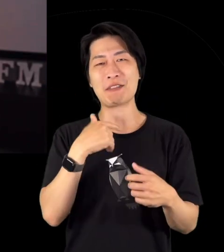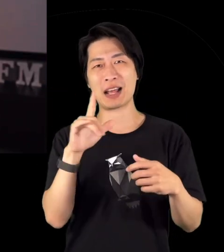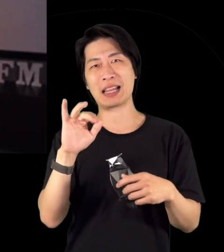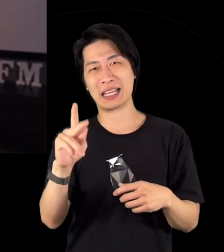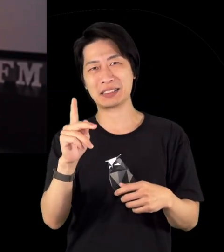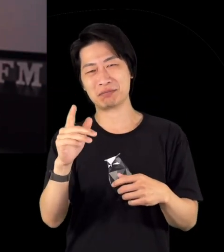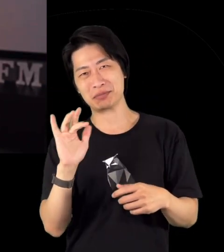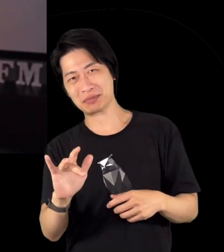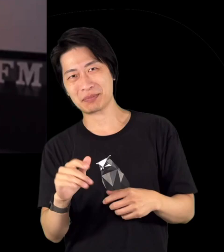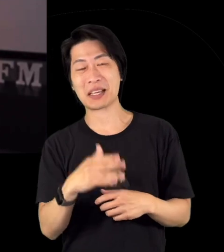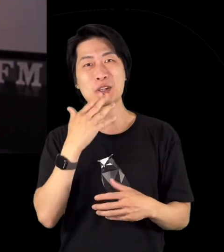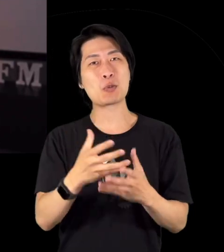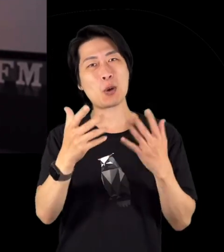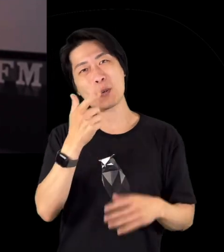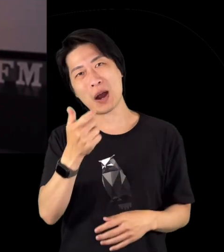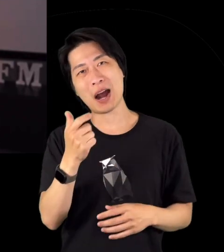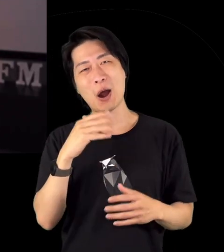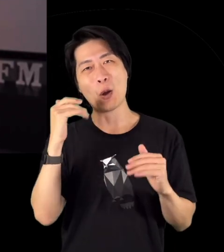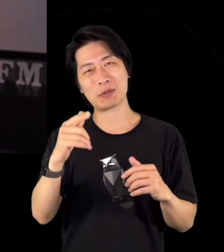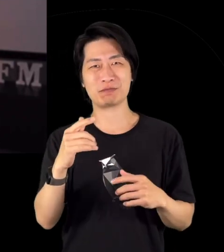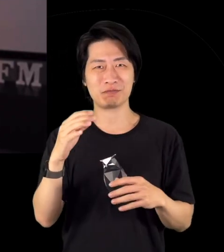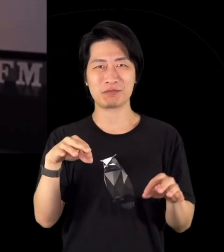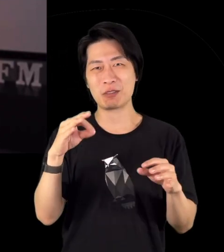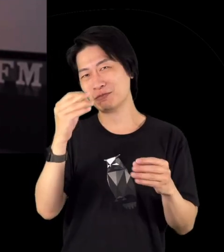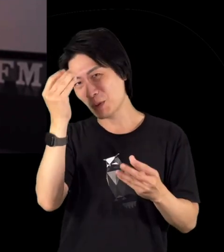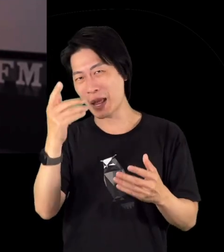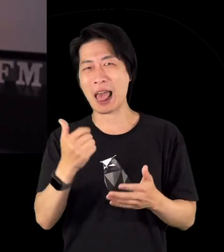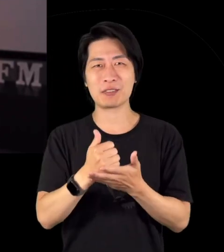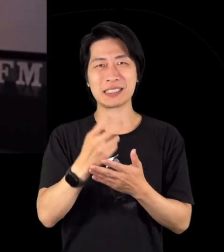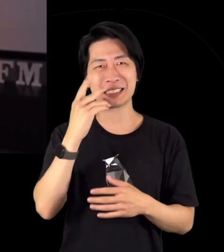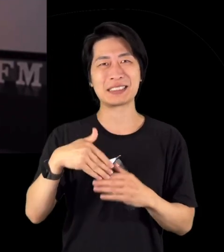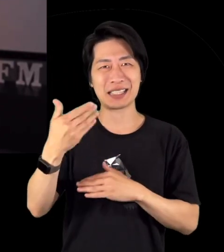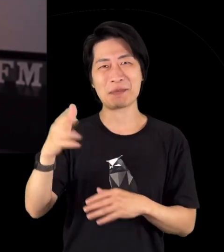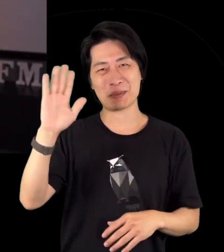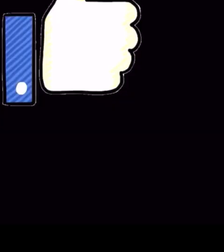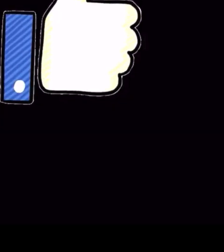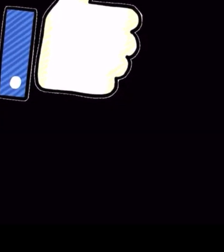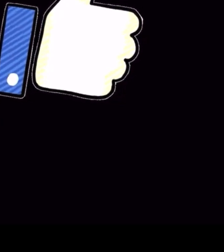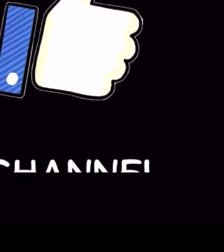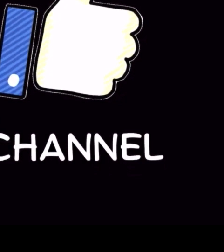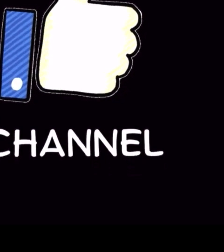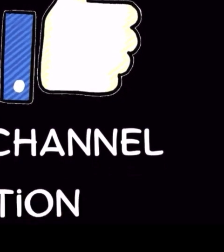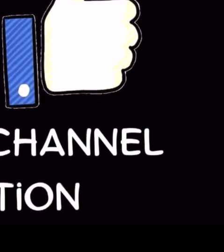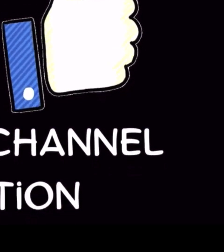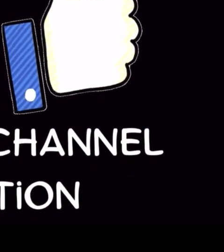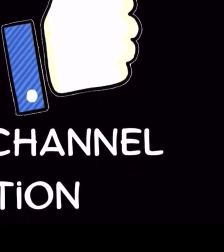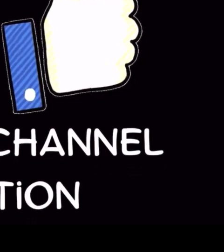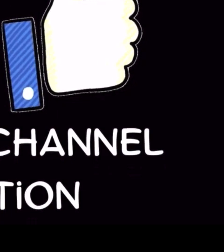description below. Thank you so much for watching. I hope this was informative and helpful, and we'll see you in the next one. Take it easy, everybody. Bye-bye.